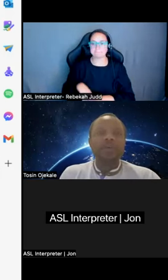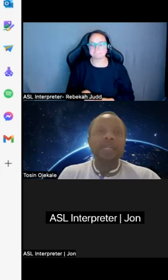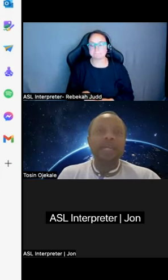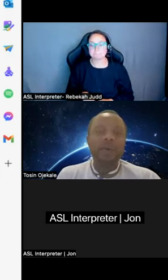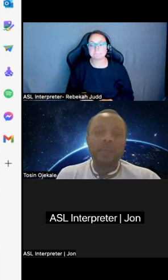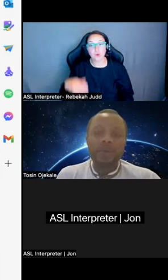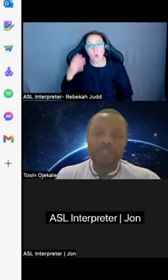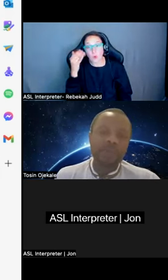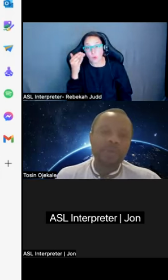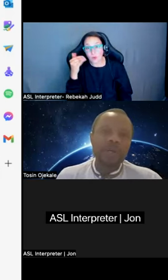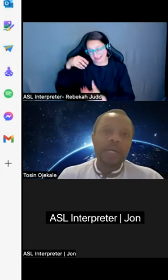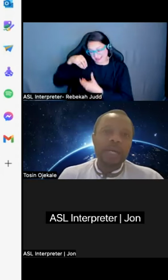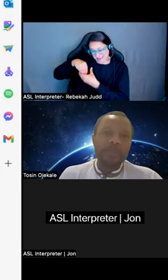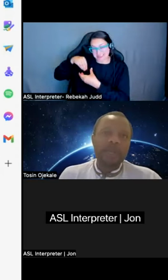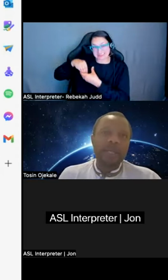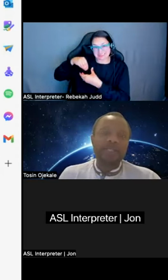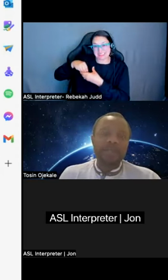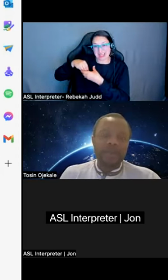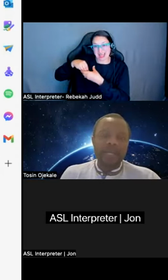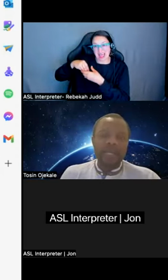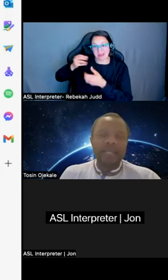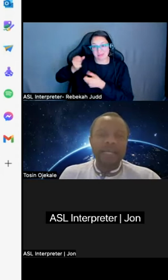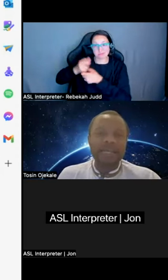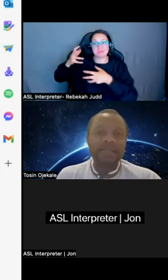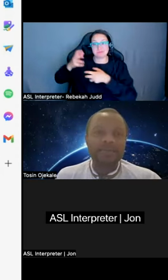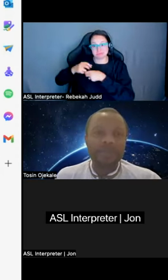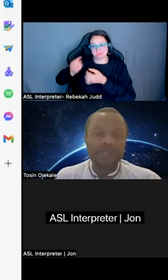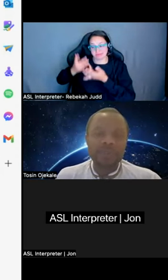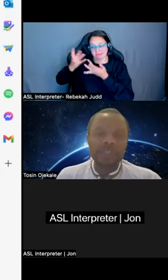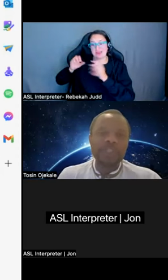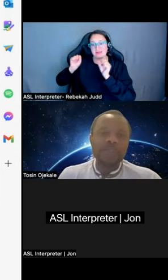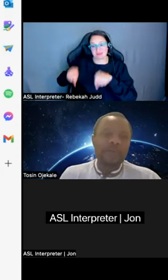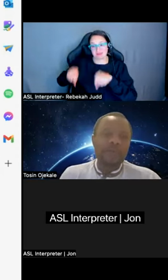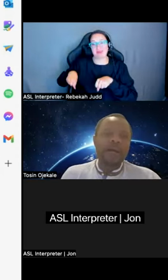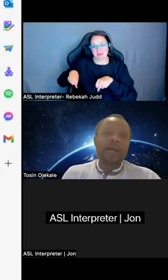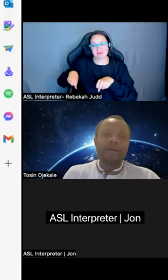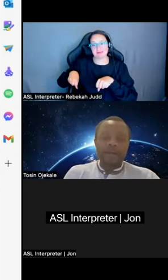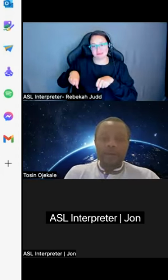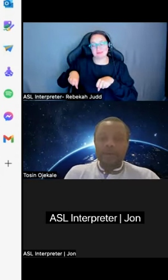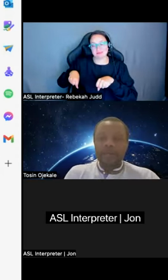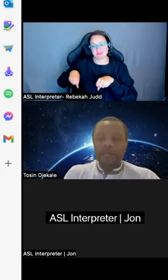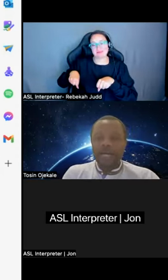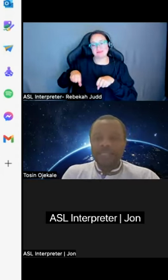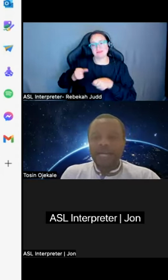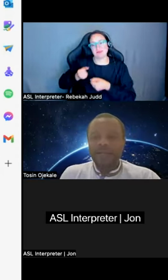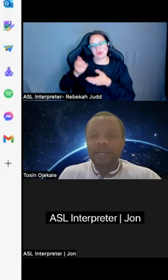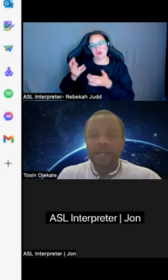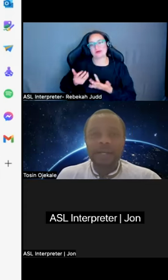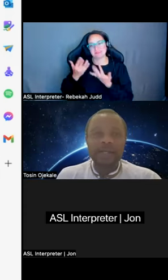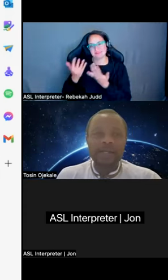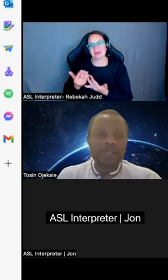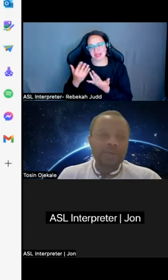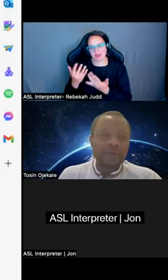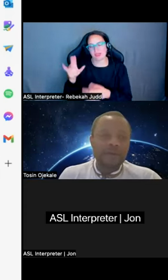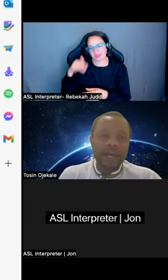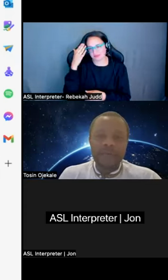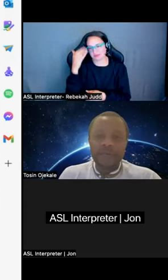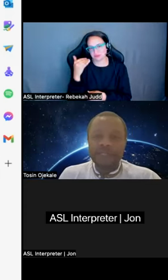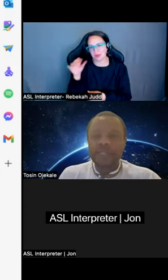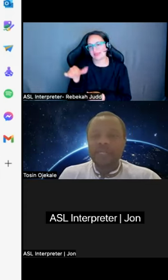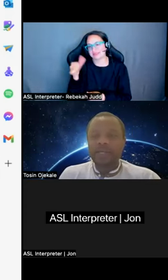they contain combustible elements, okay, and that can result into fire. Okay, so that's another source